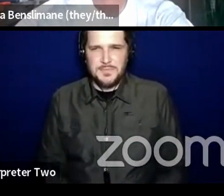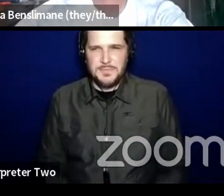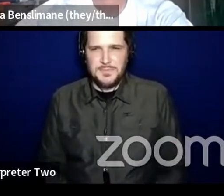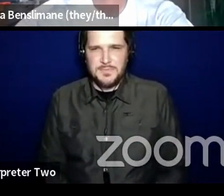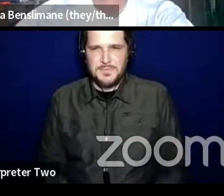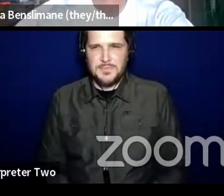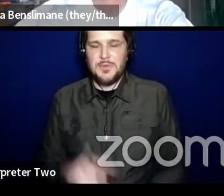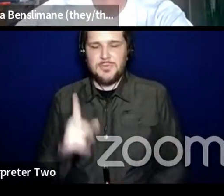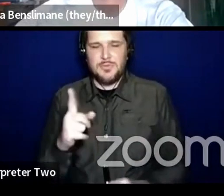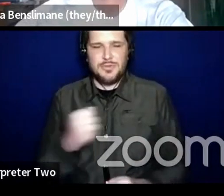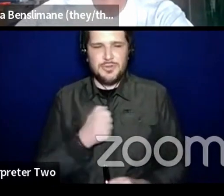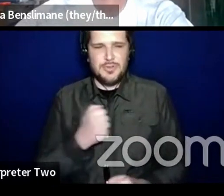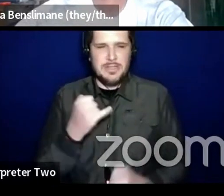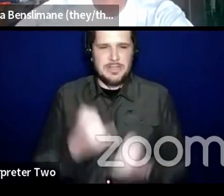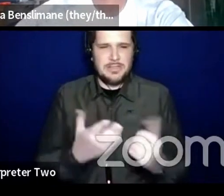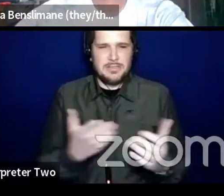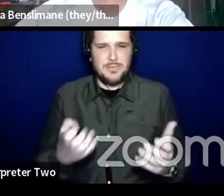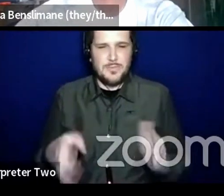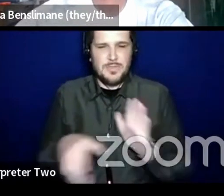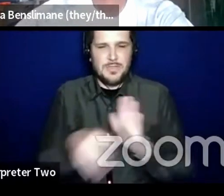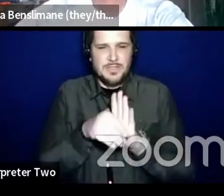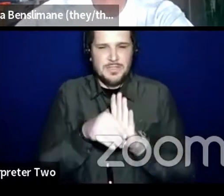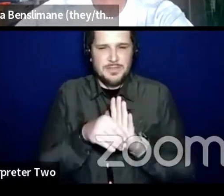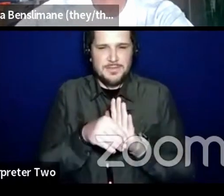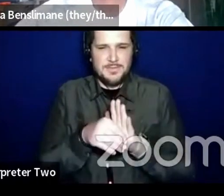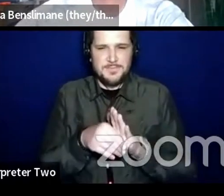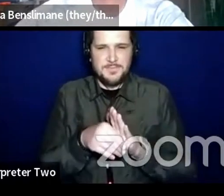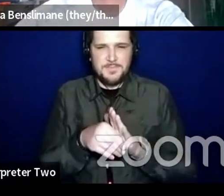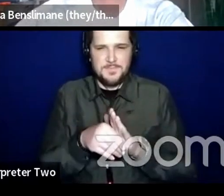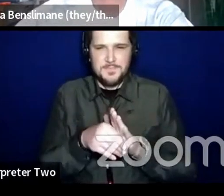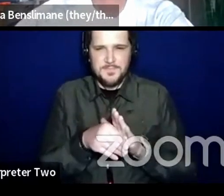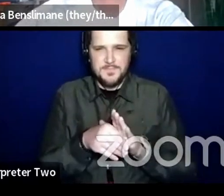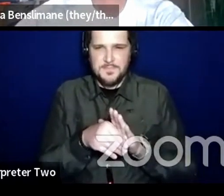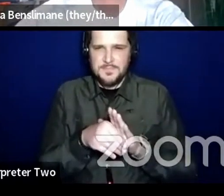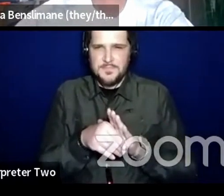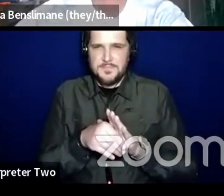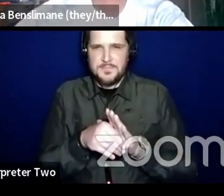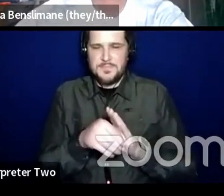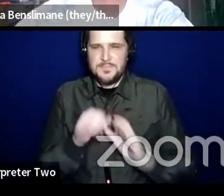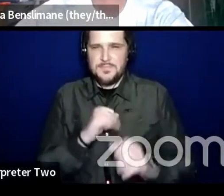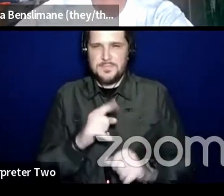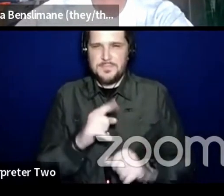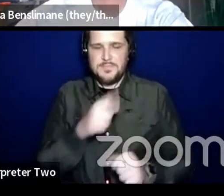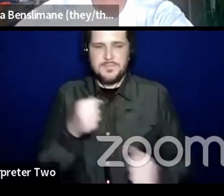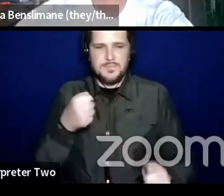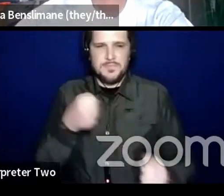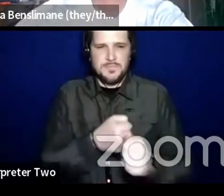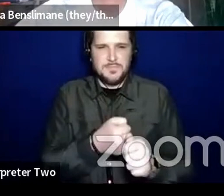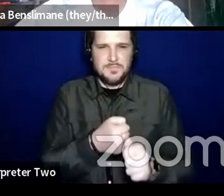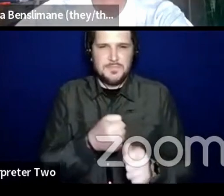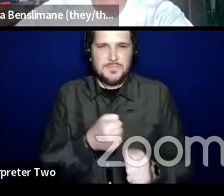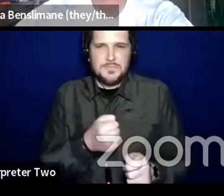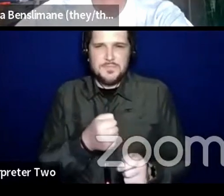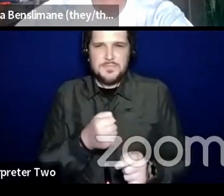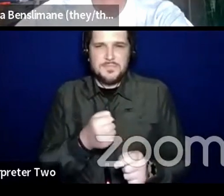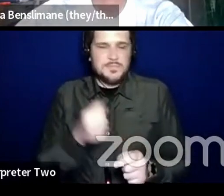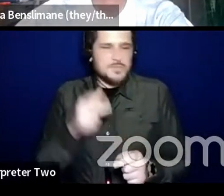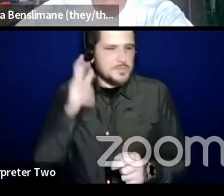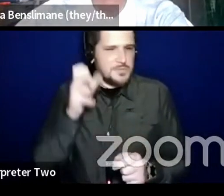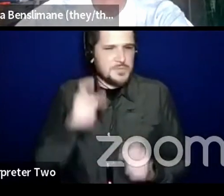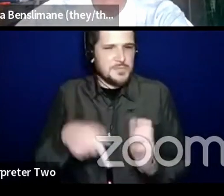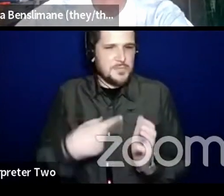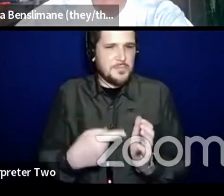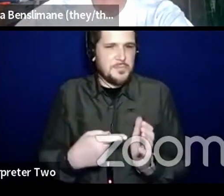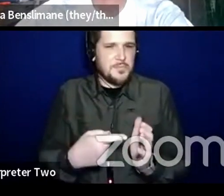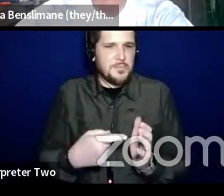Sorry, the last thing I wanted to add was I was really struck hearing